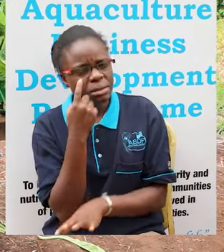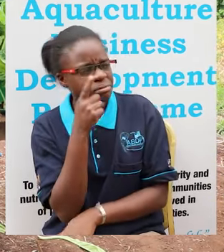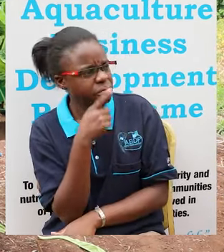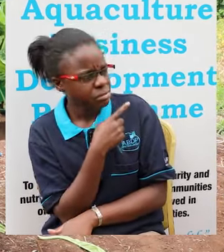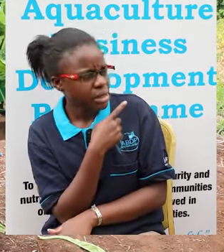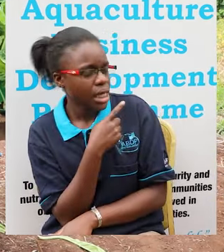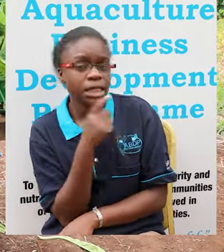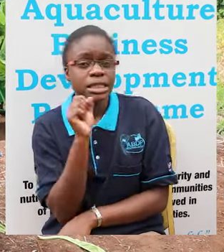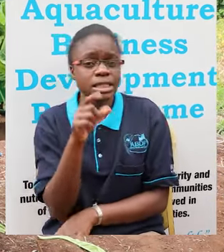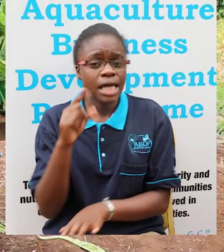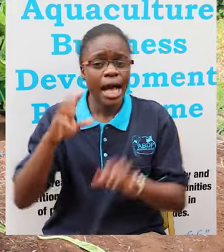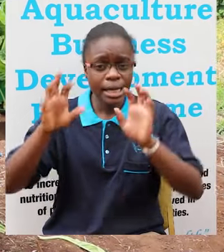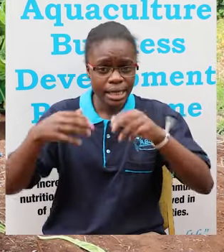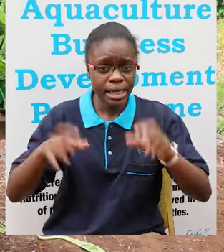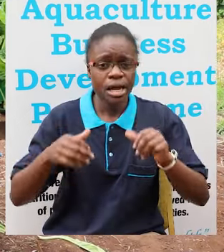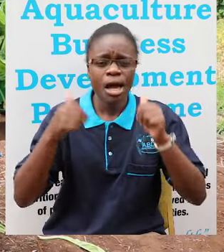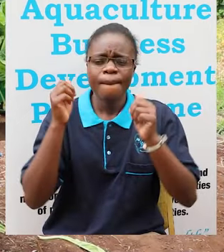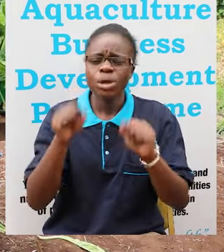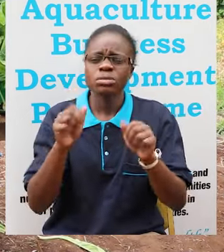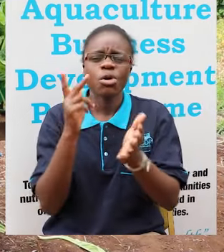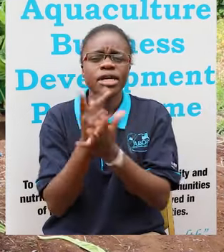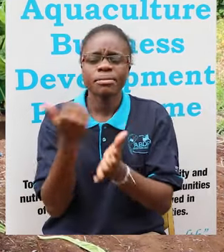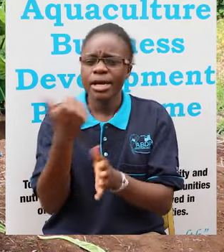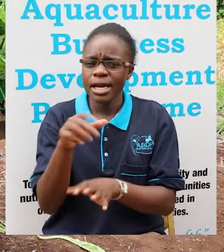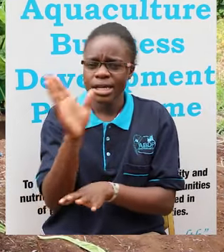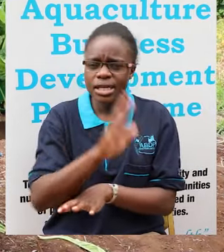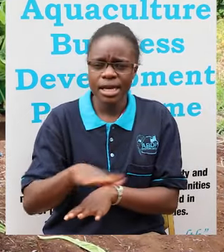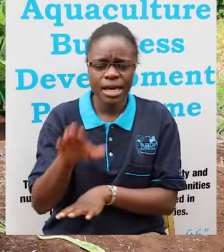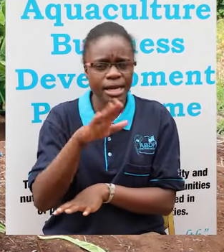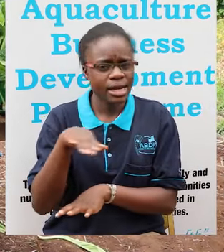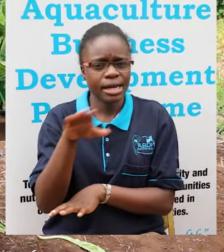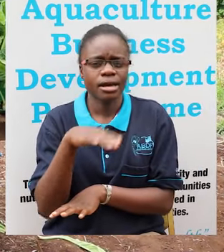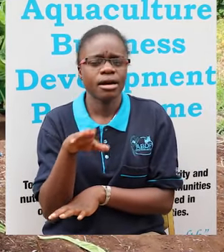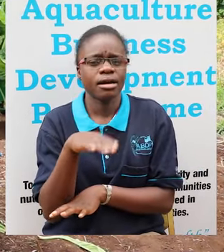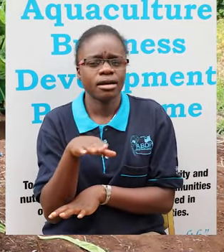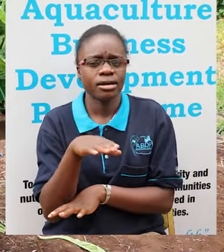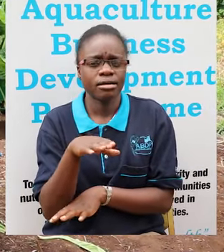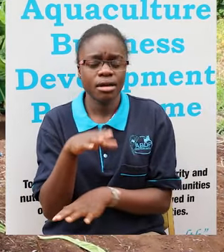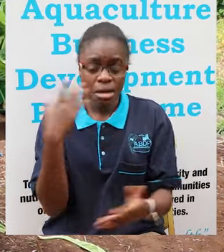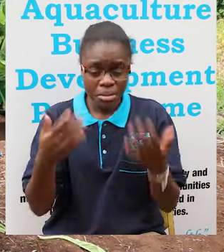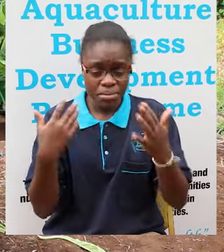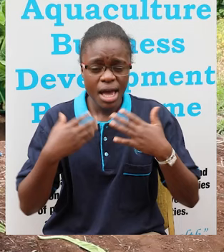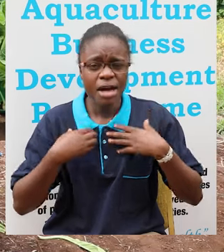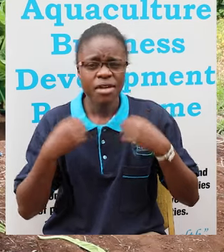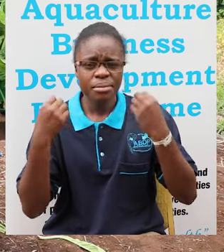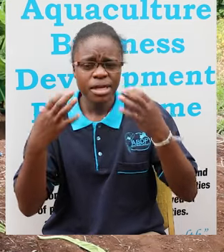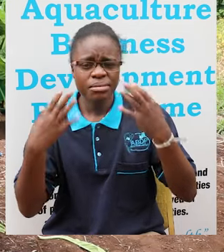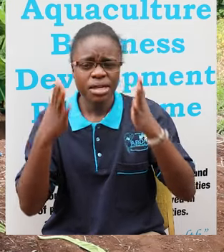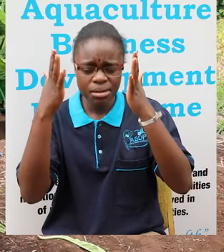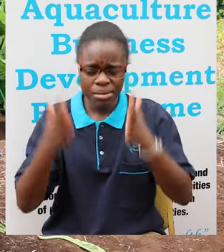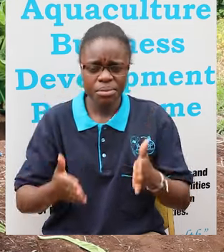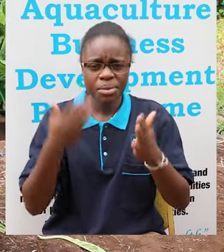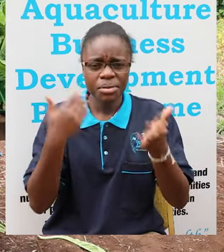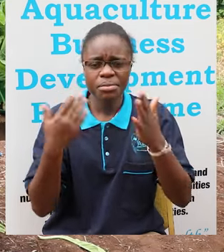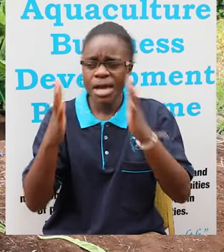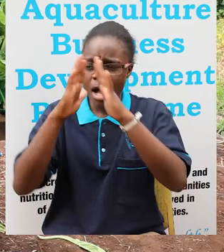garden, you can put it anywhere in a space available, either on concrete areas where maybe the population is high.